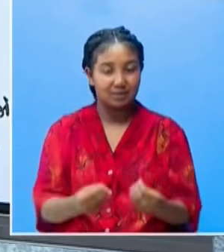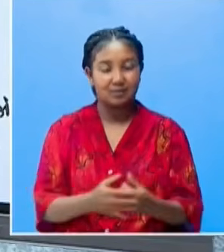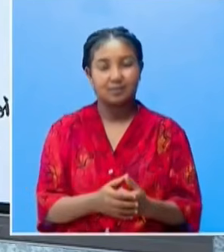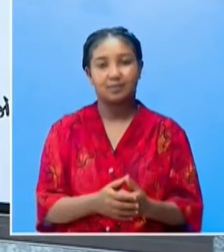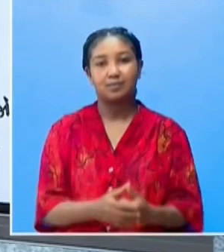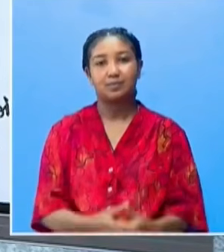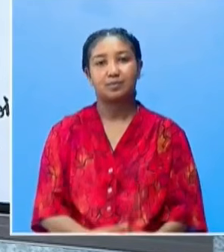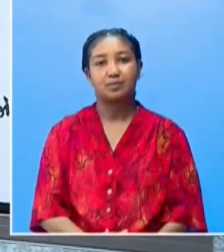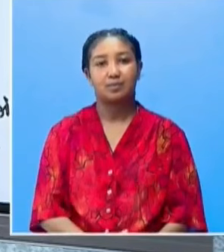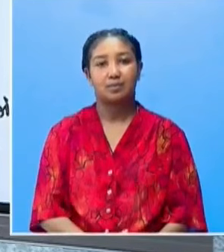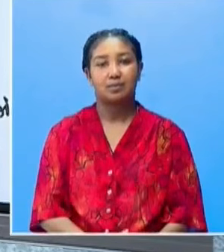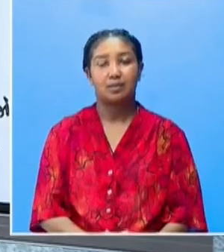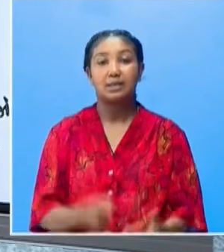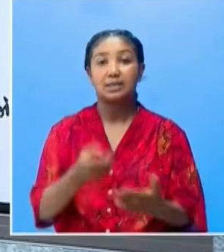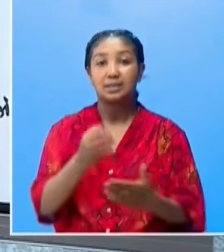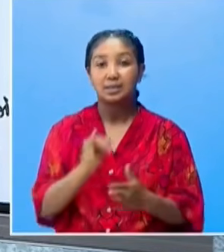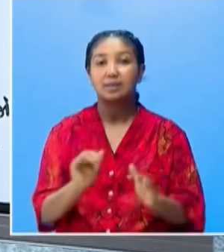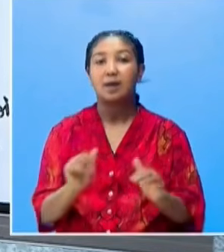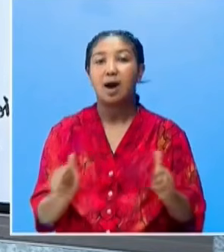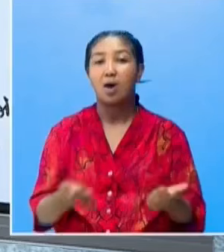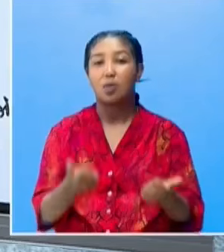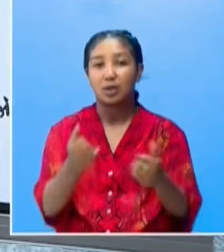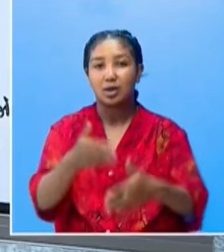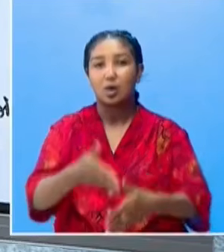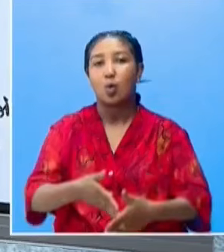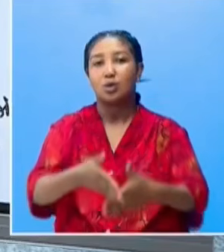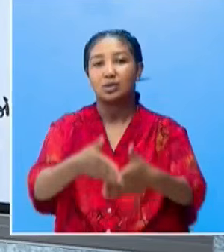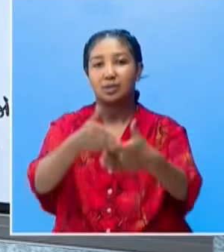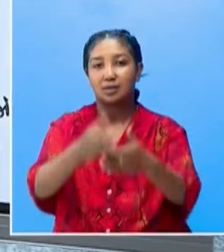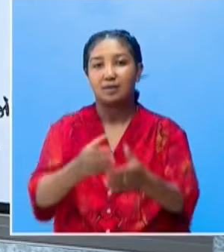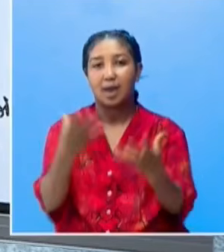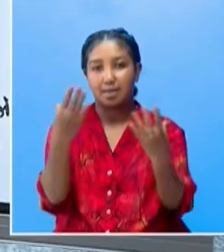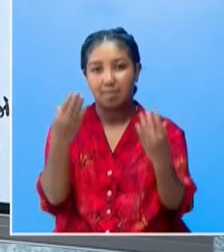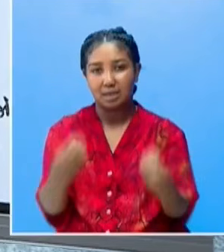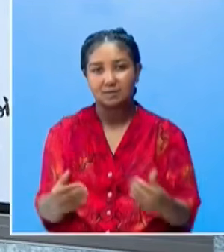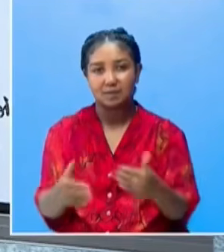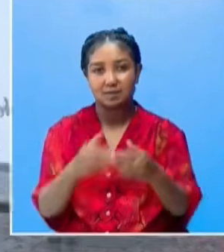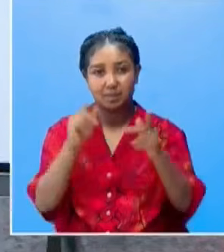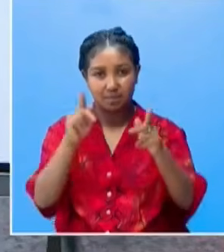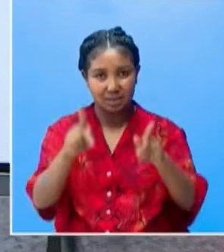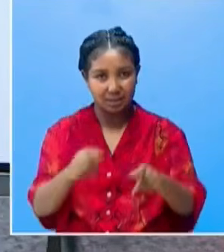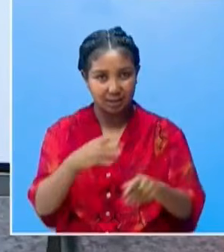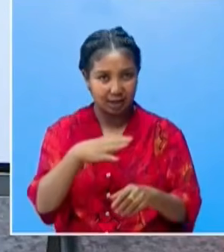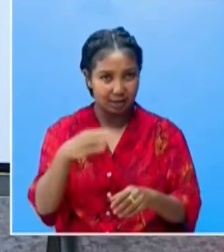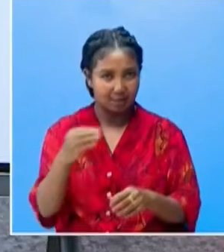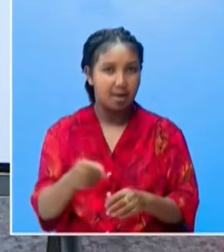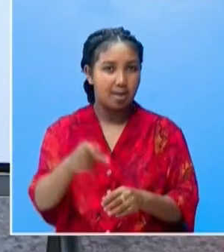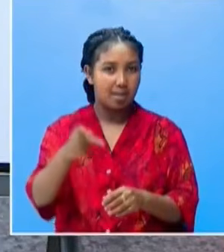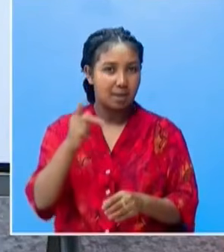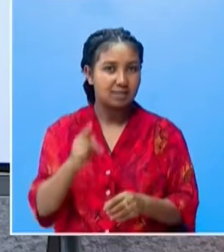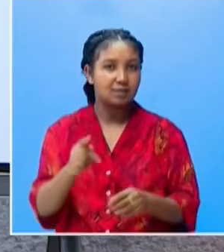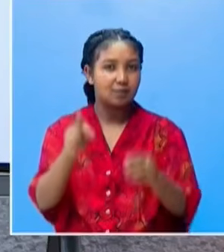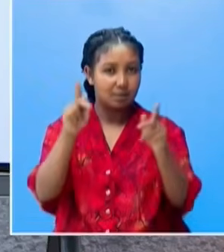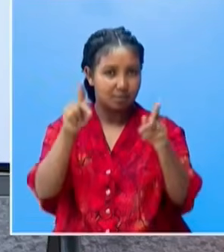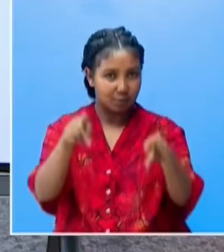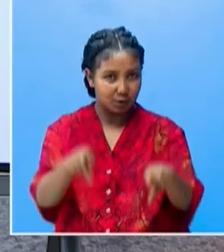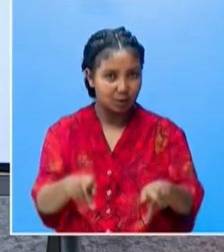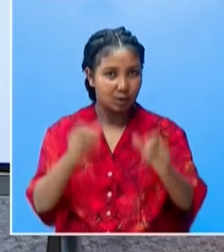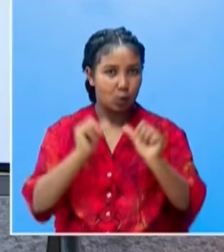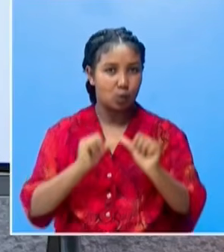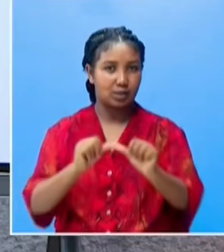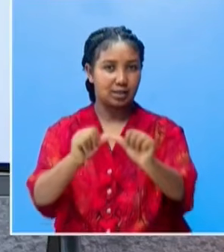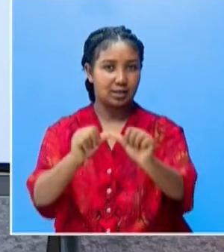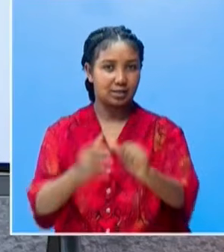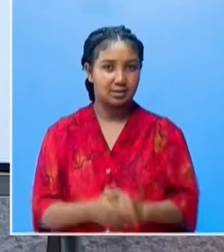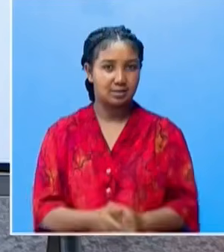to the stage. This is how we construct a passive simple present and passive present